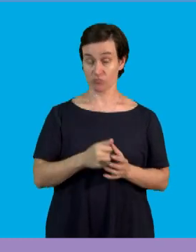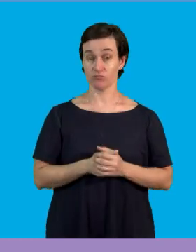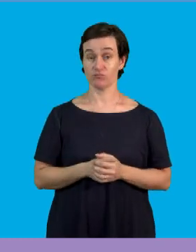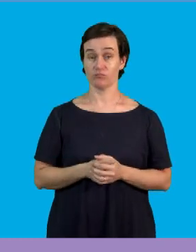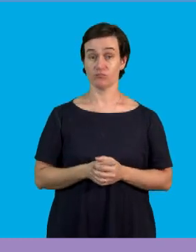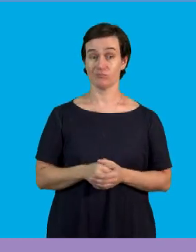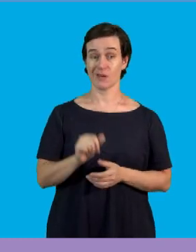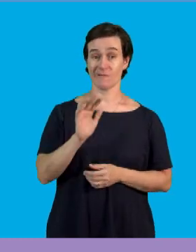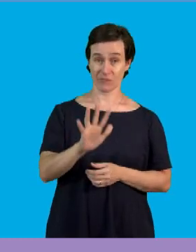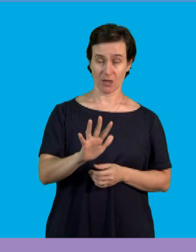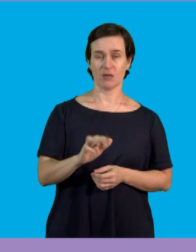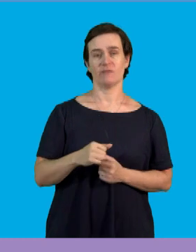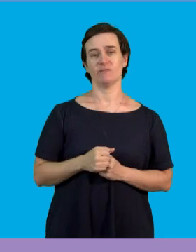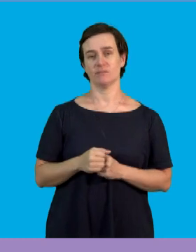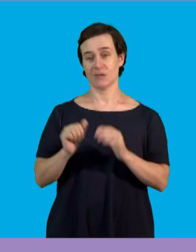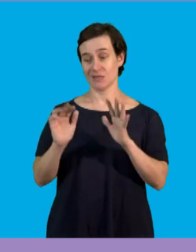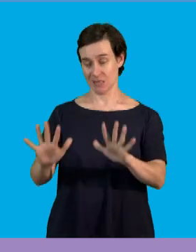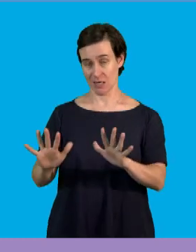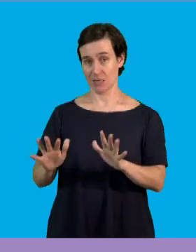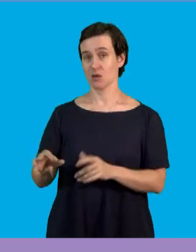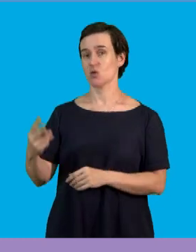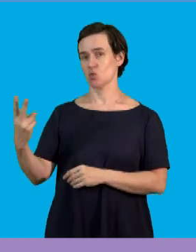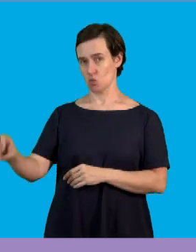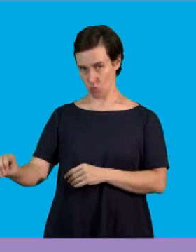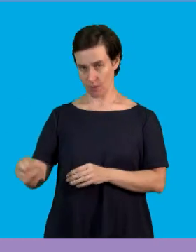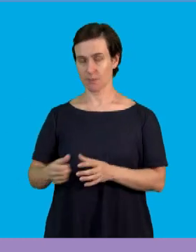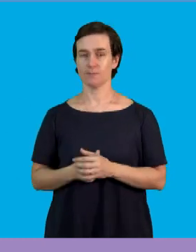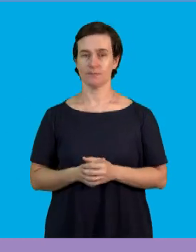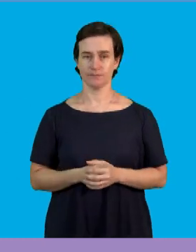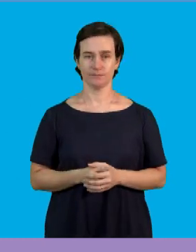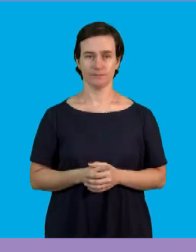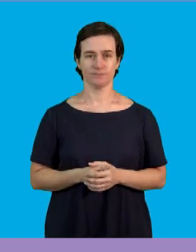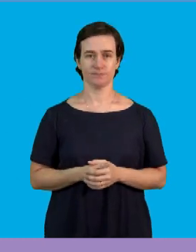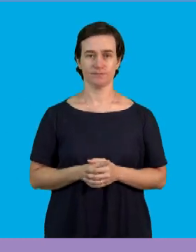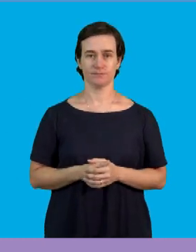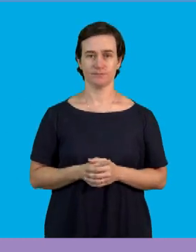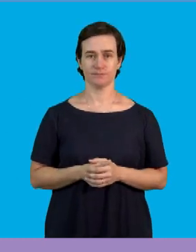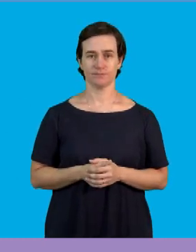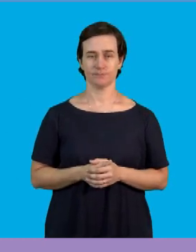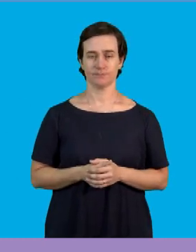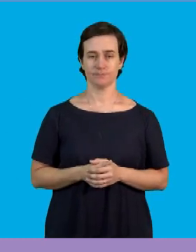4, 5, 10, and 20.